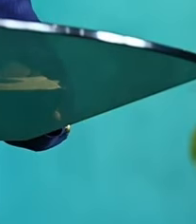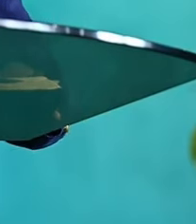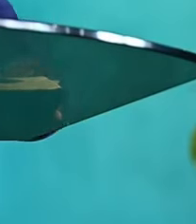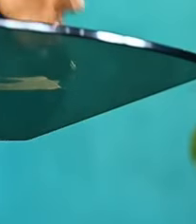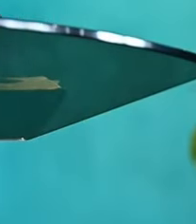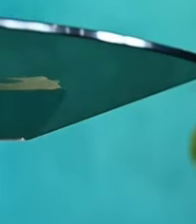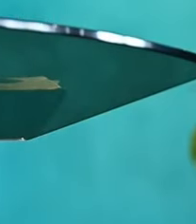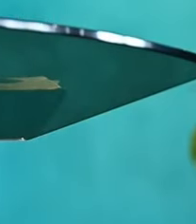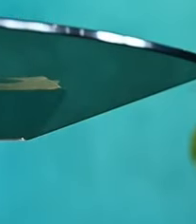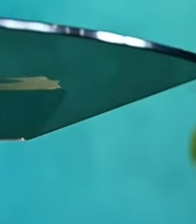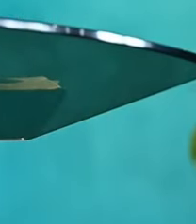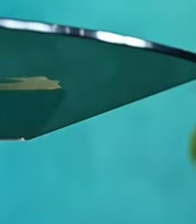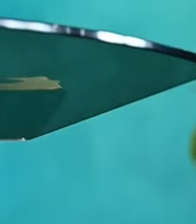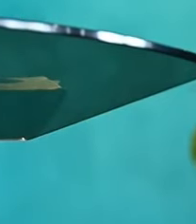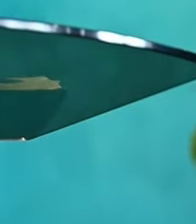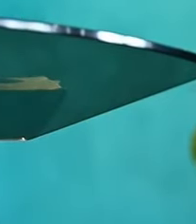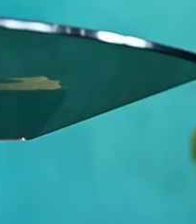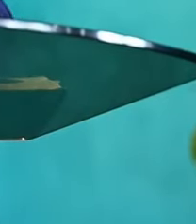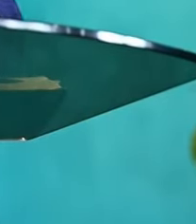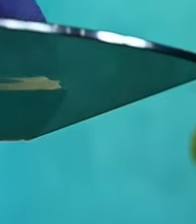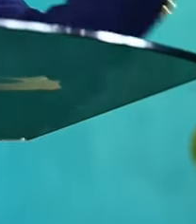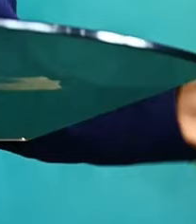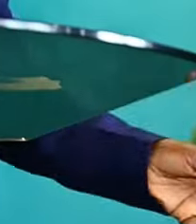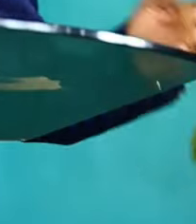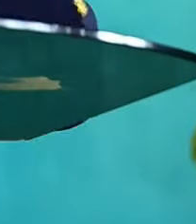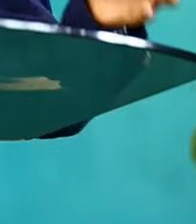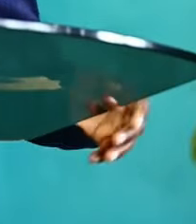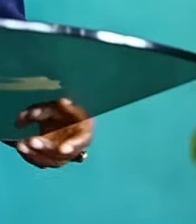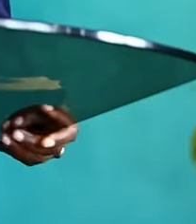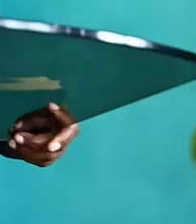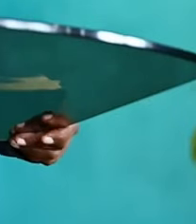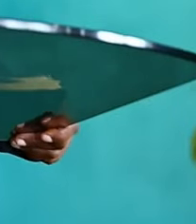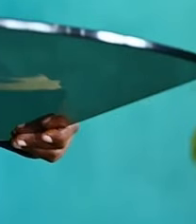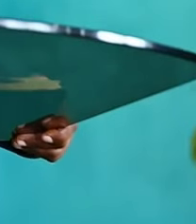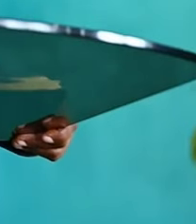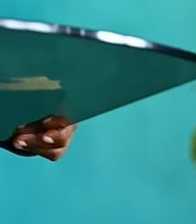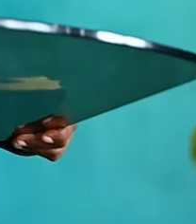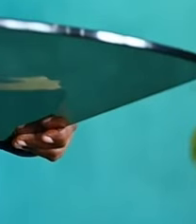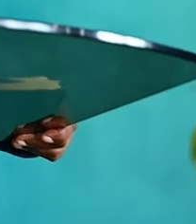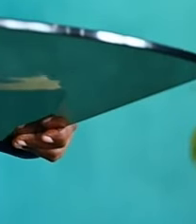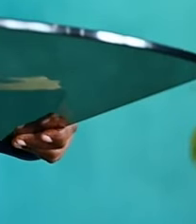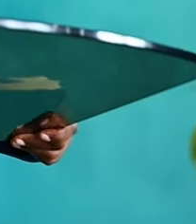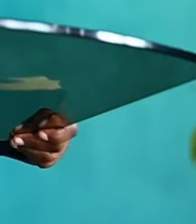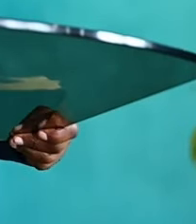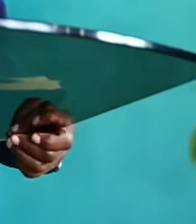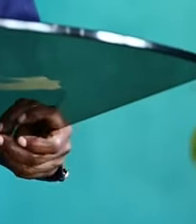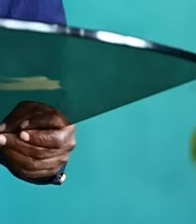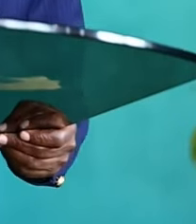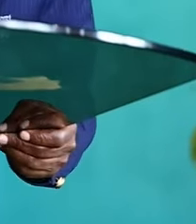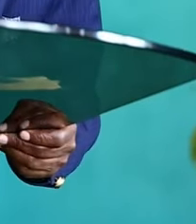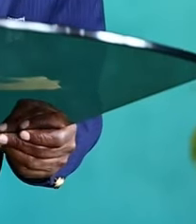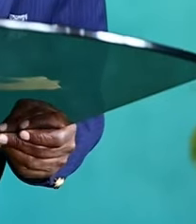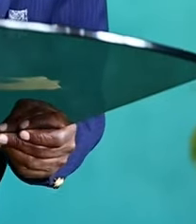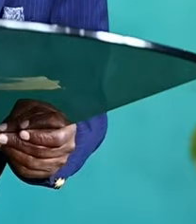Nairobi, some two ladies went to one of the officers in the bank and they asked him, which church